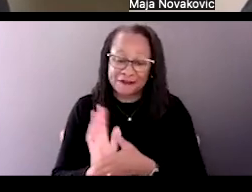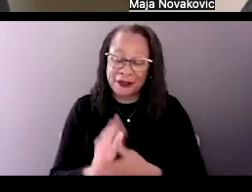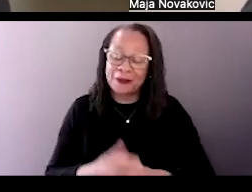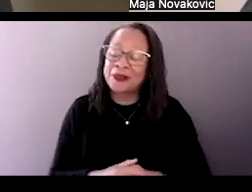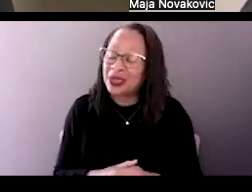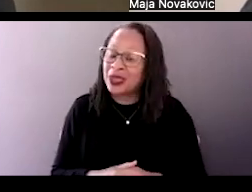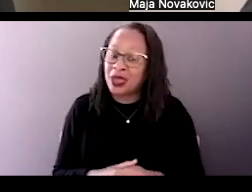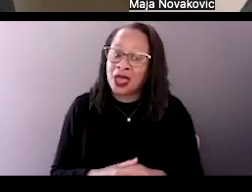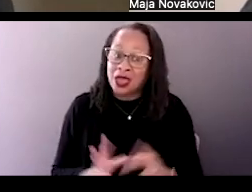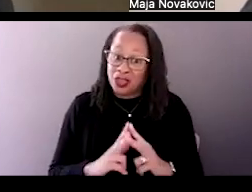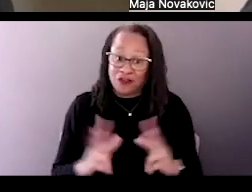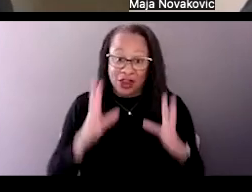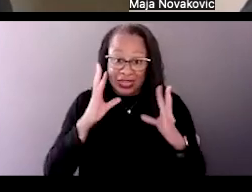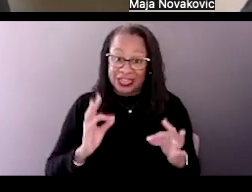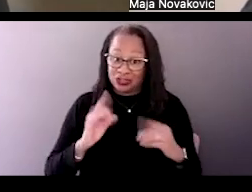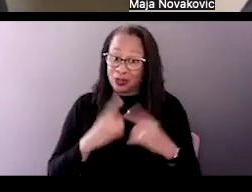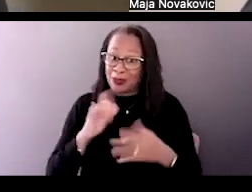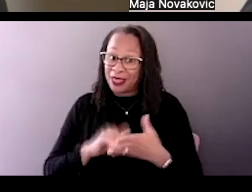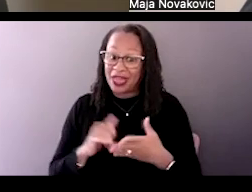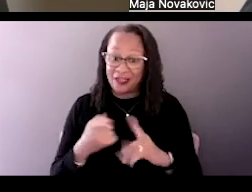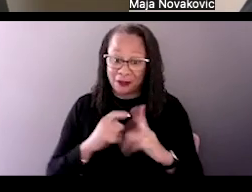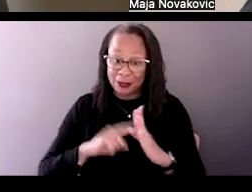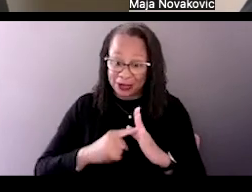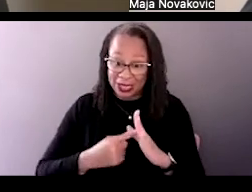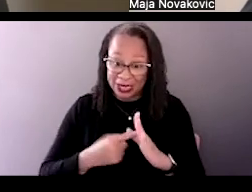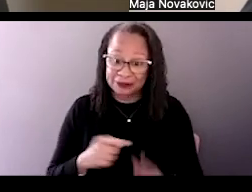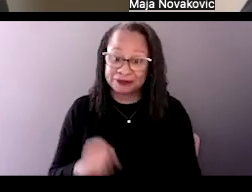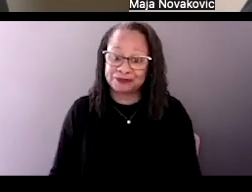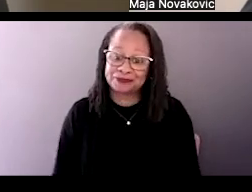were you very intentional about that from the outset?